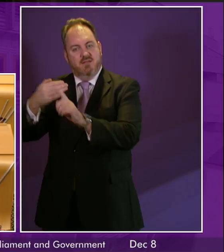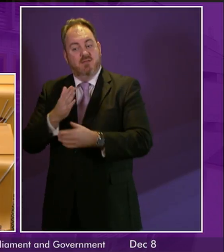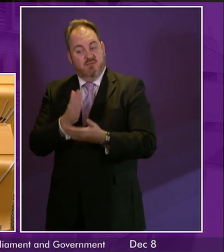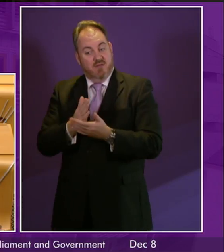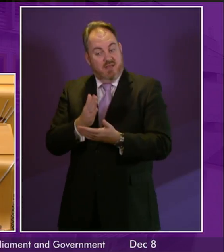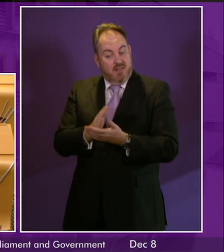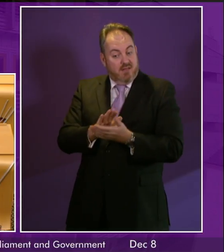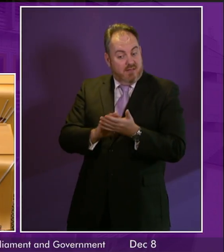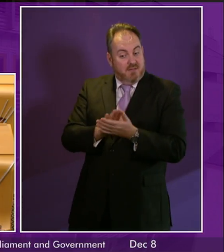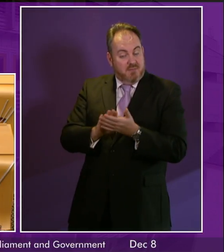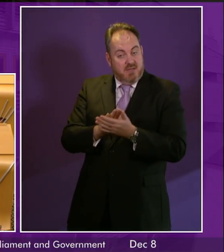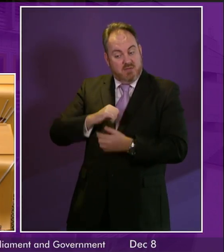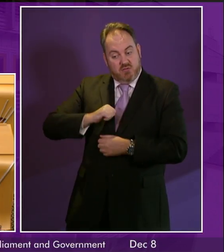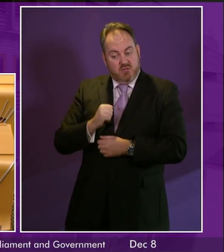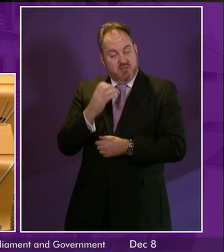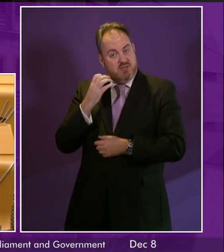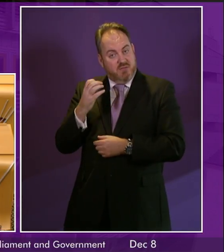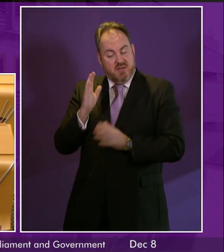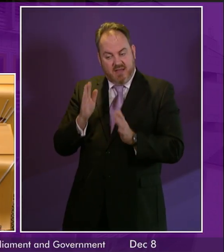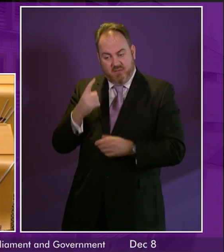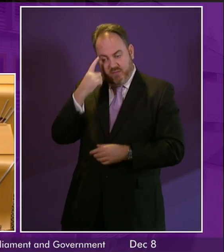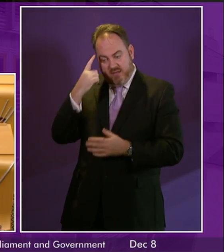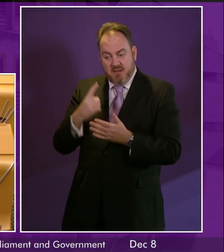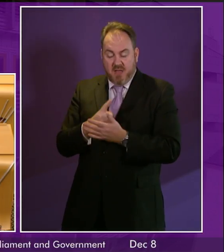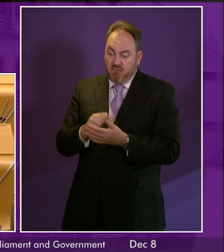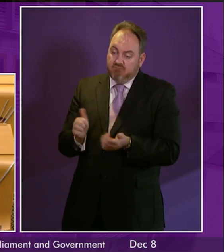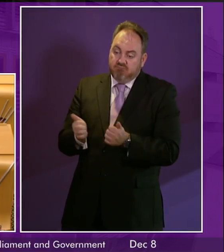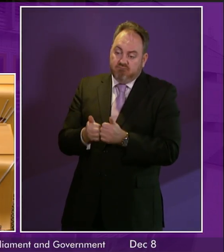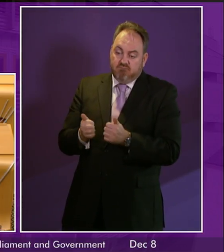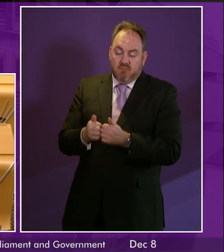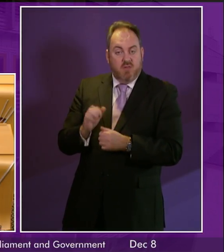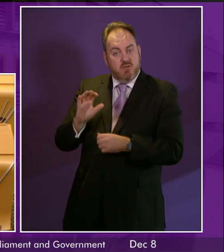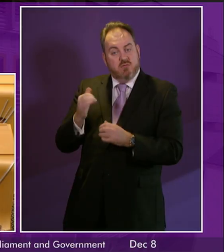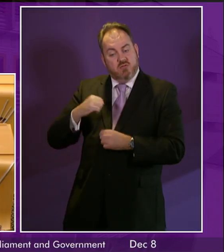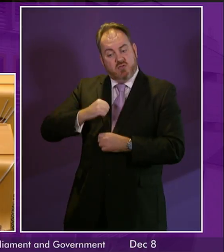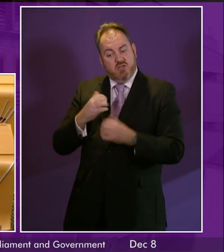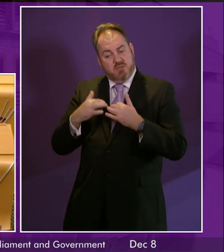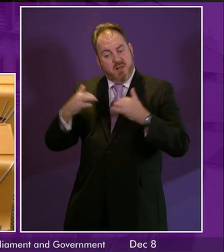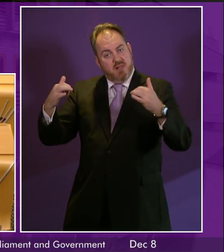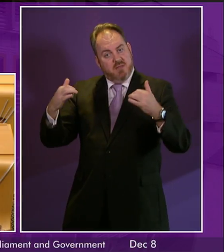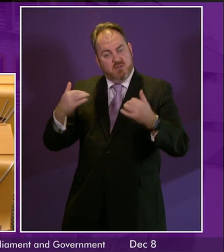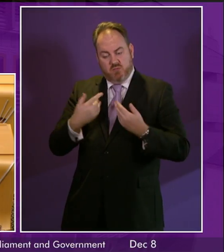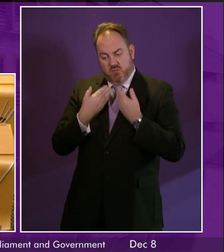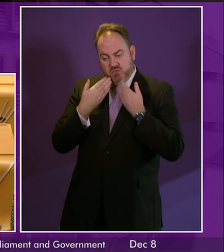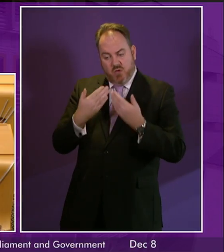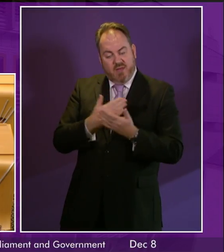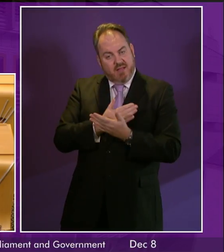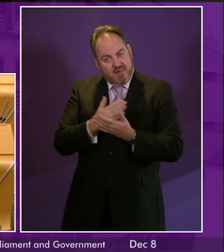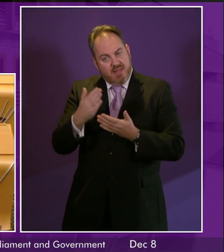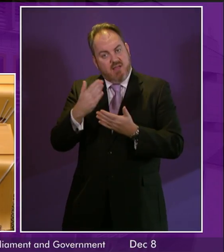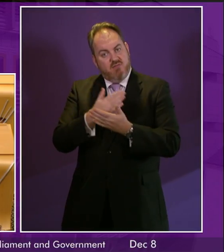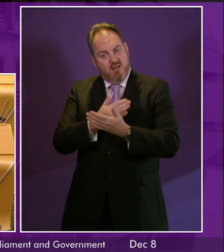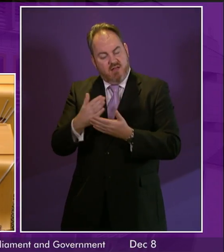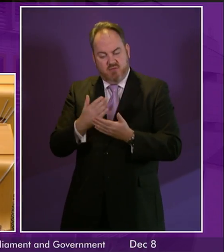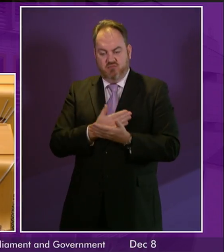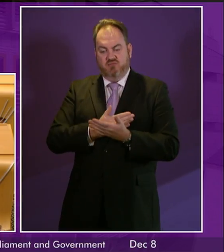willingness of the Scottish Government to respond to the valid demands of the Scottish Parliament for stronger and more transparent scrutiny of